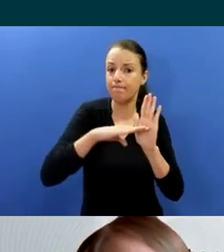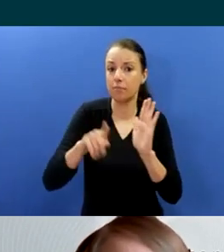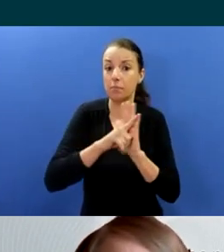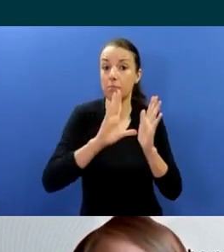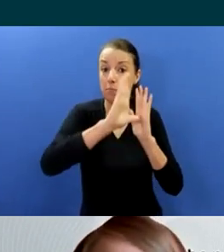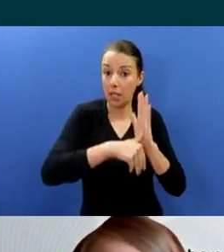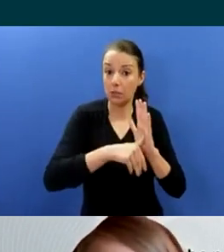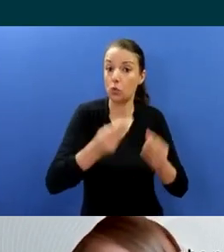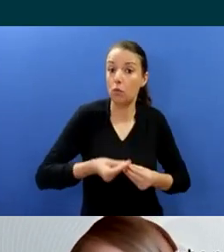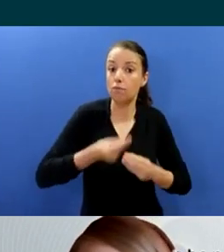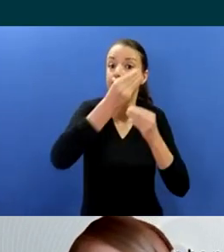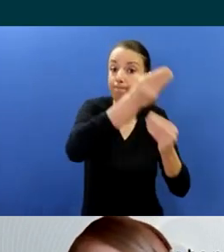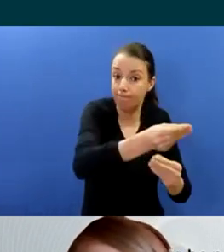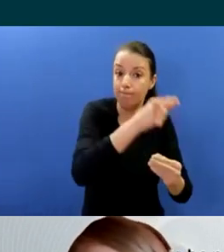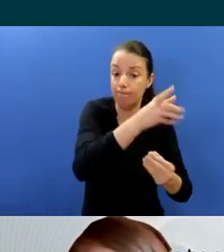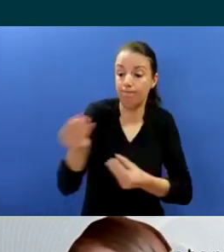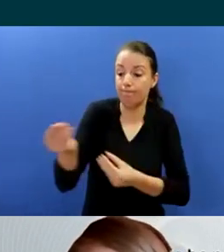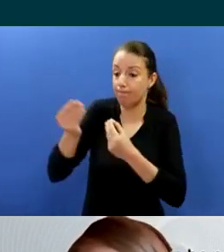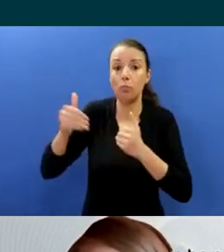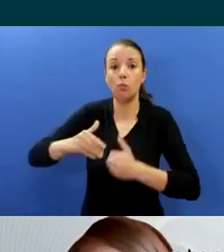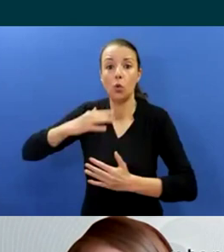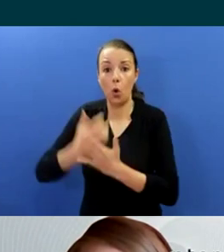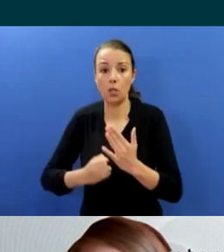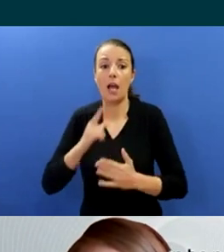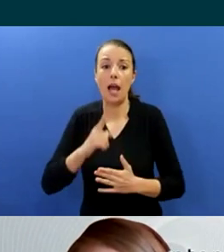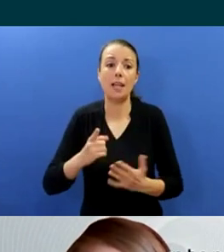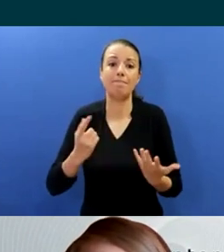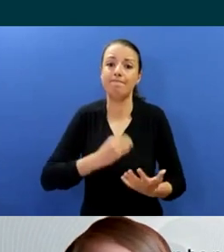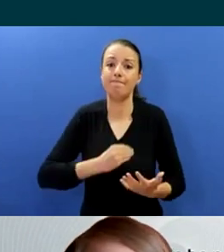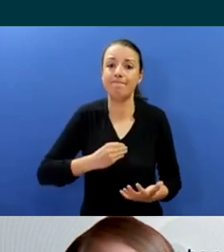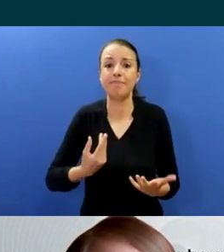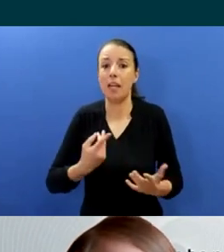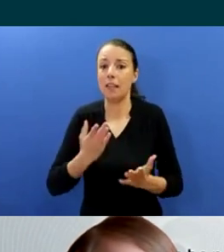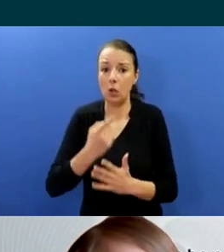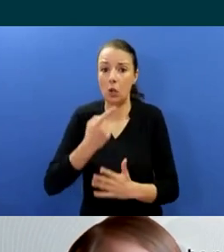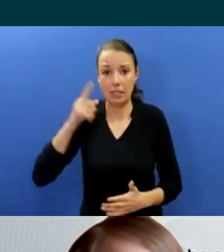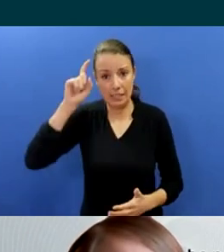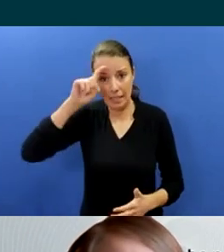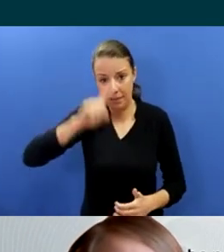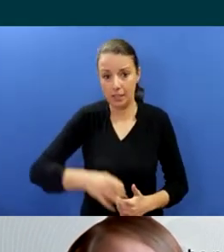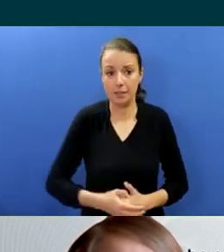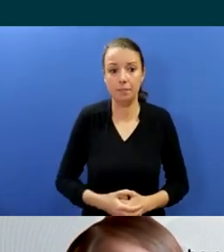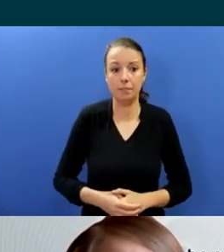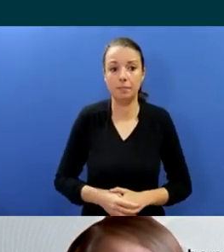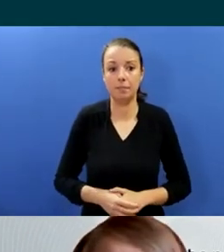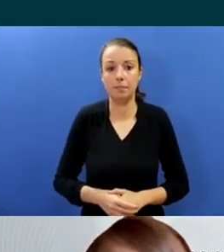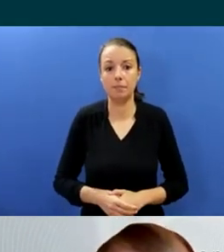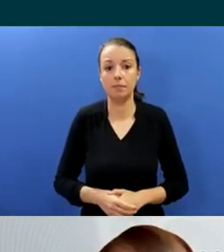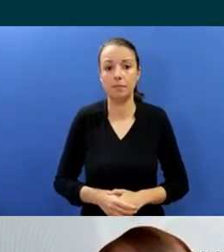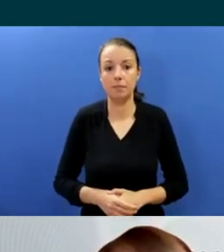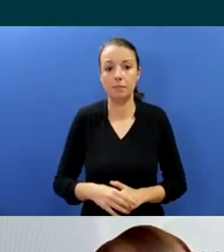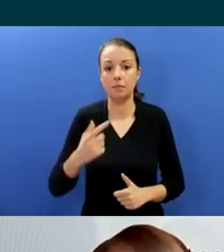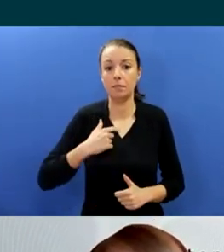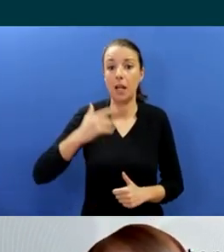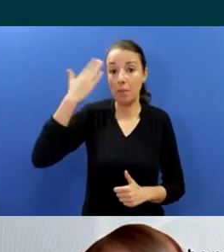Unfortunately, it's only available in German, but maybe with the help of digital tools, you can translate it. And that's already from